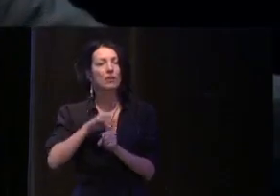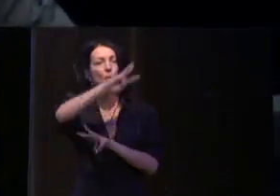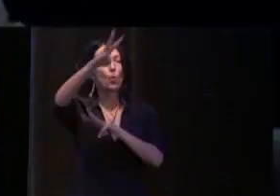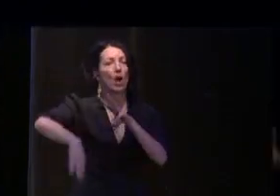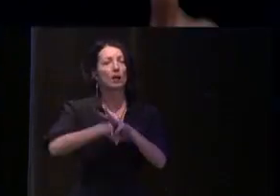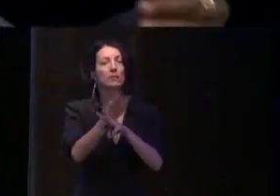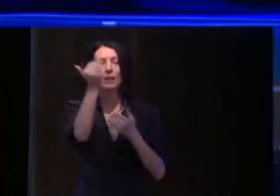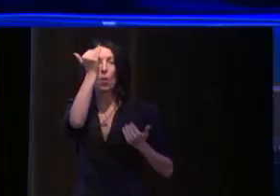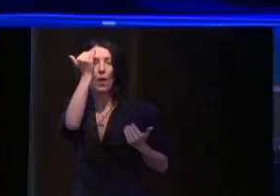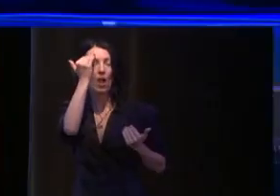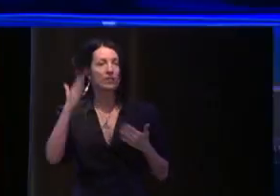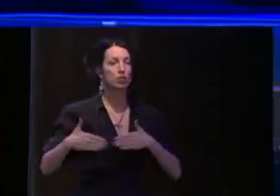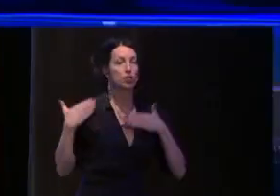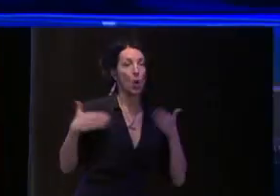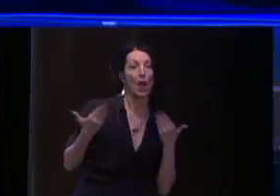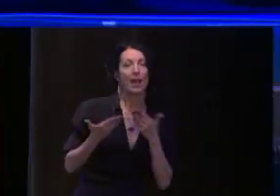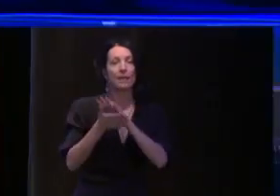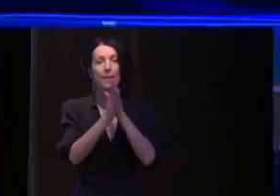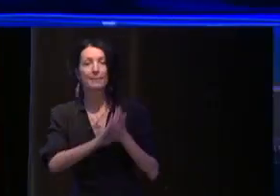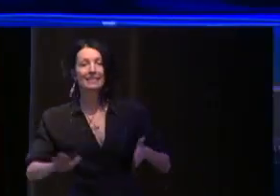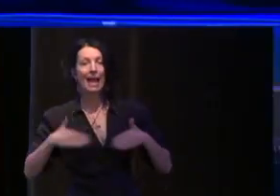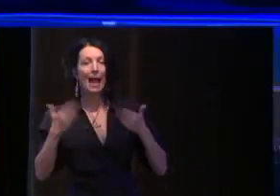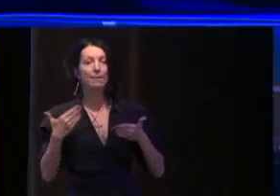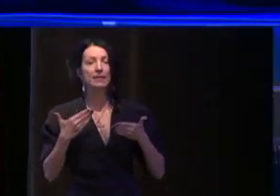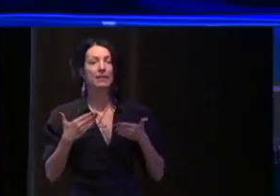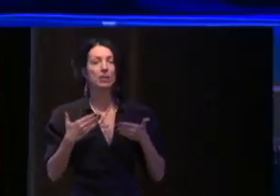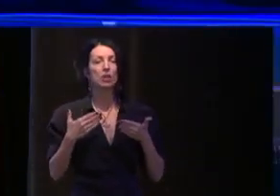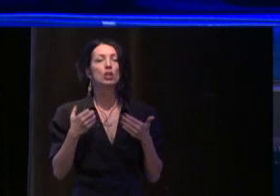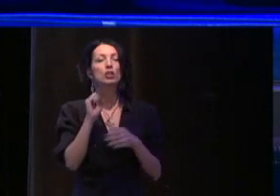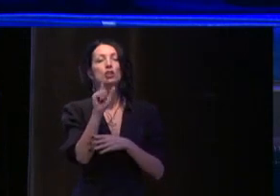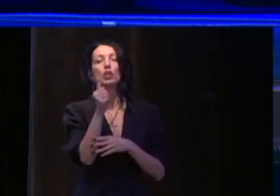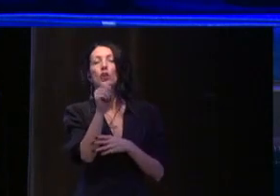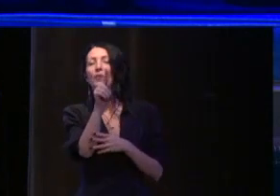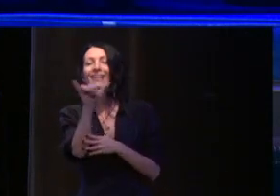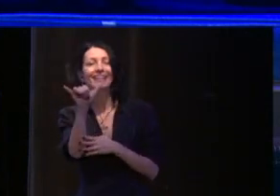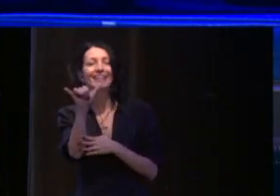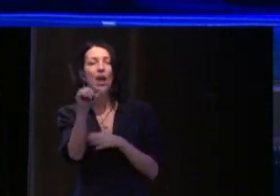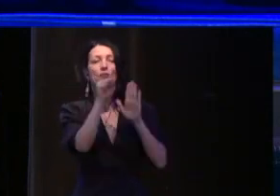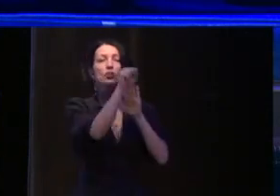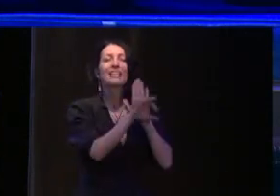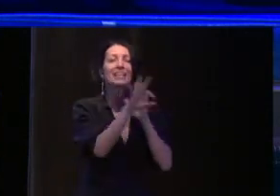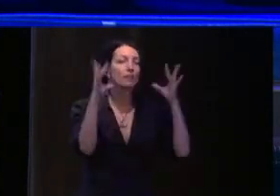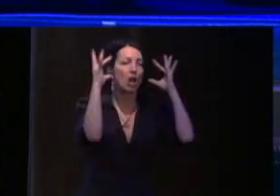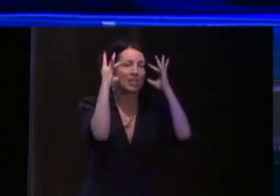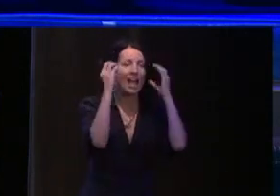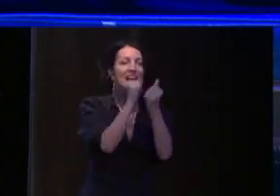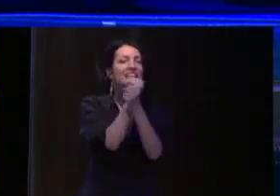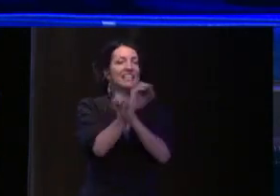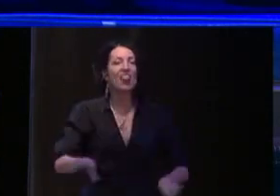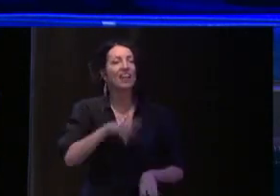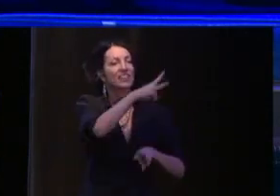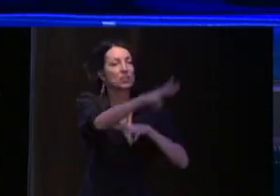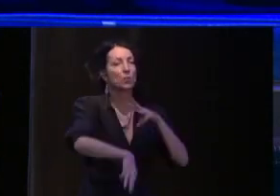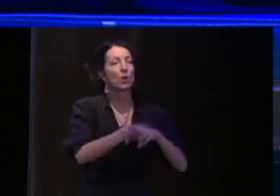But be aware that the joy, the peace, the happiness, the security, those are all states of consciousness. There's nothing in the external world that's going to make you secure. Nothing!